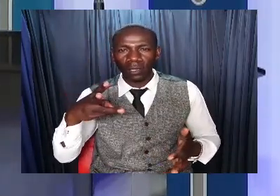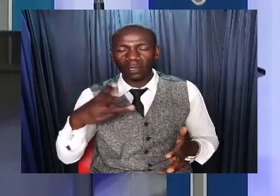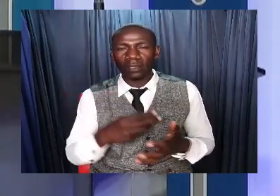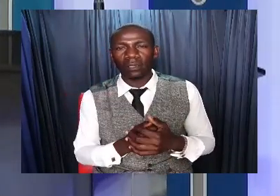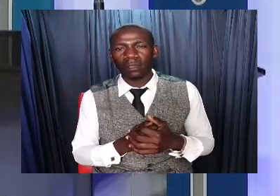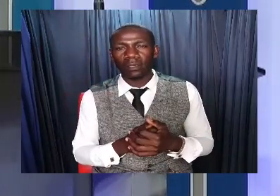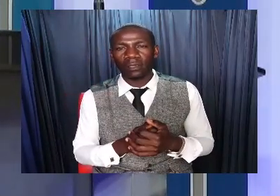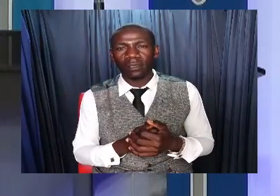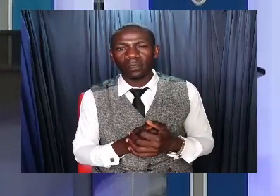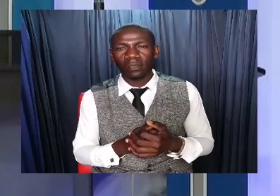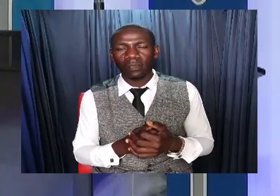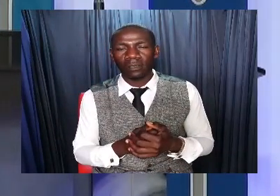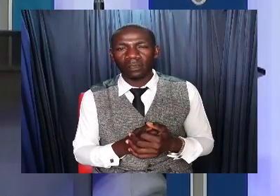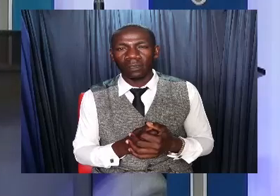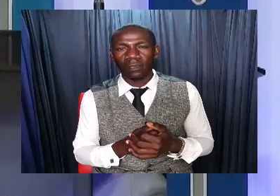will.